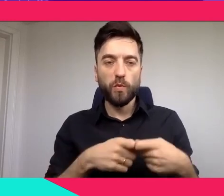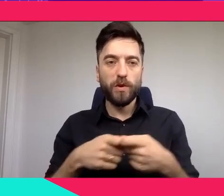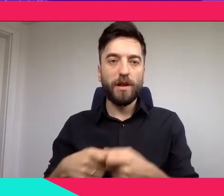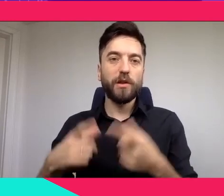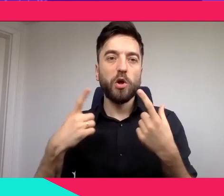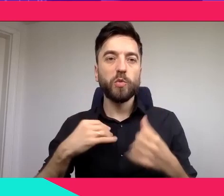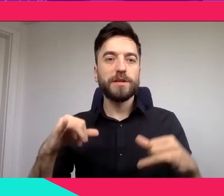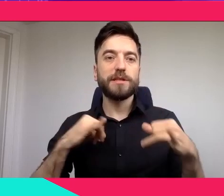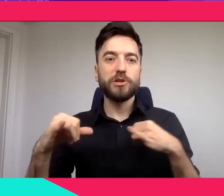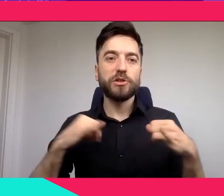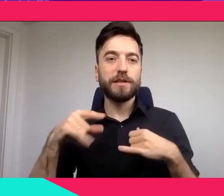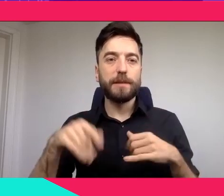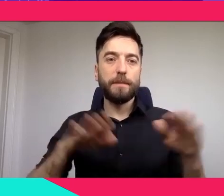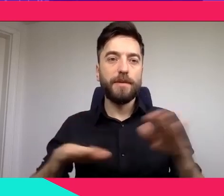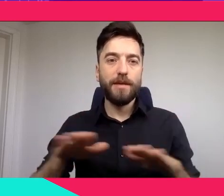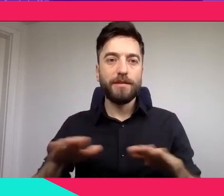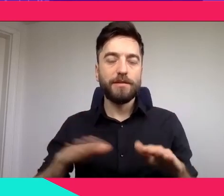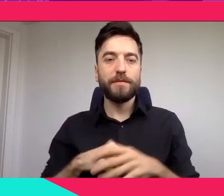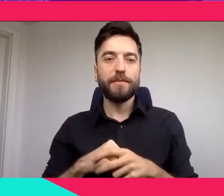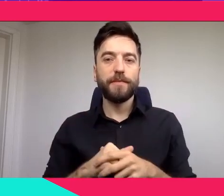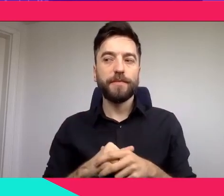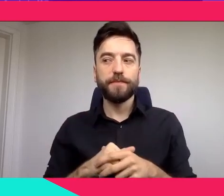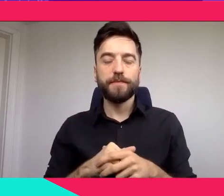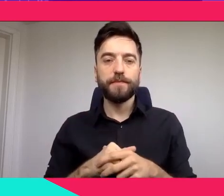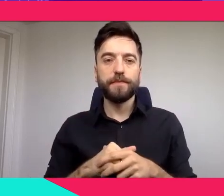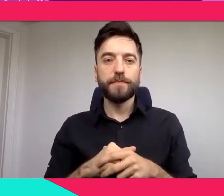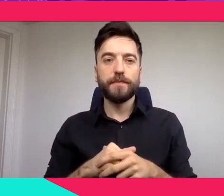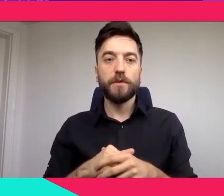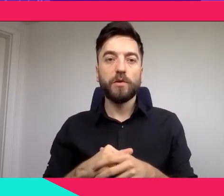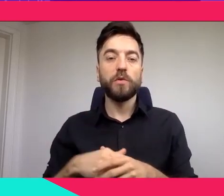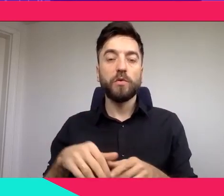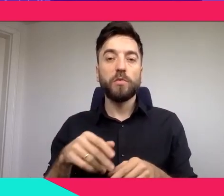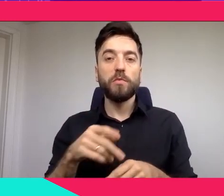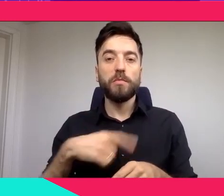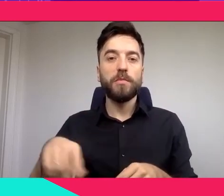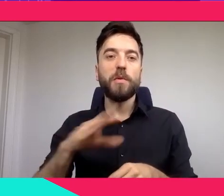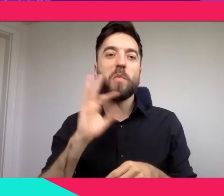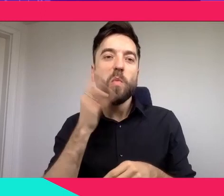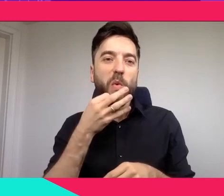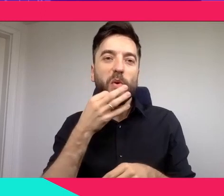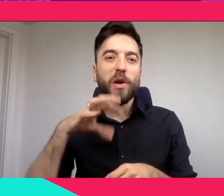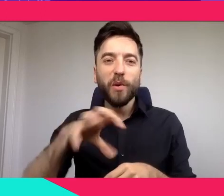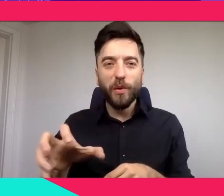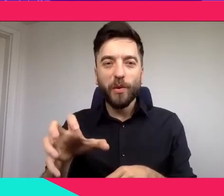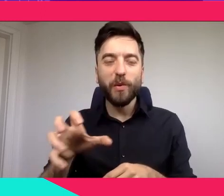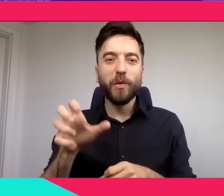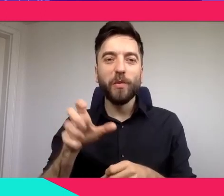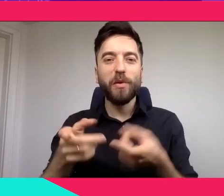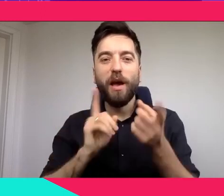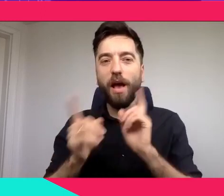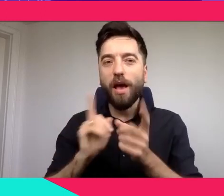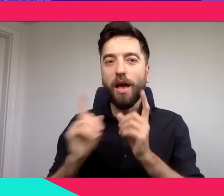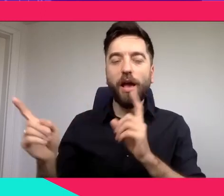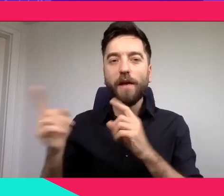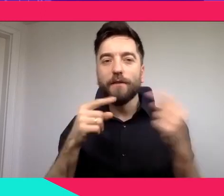users, sit down with them, talk with them about their dreams and life stories and how that